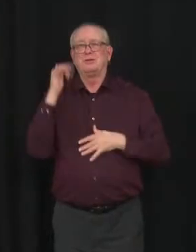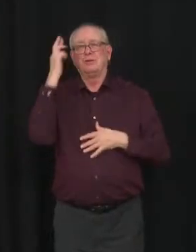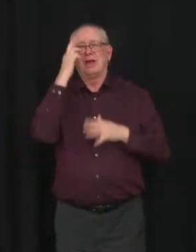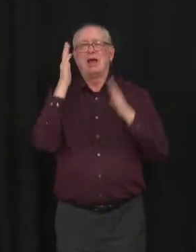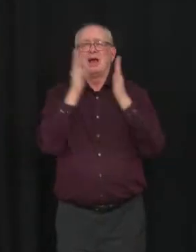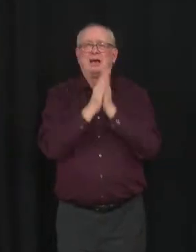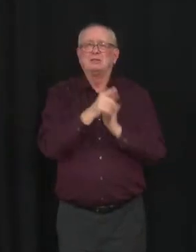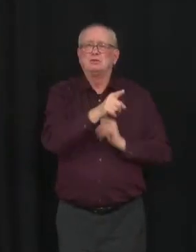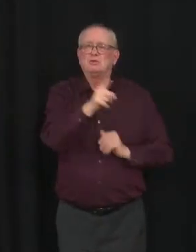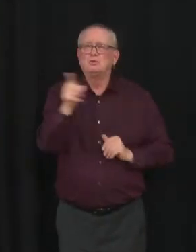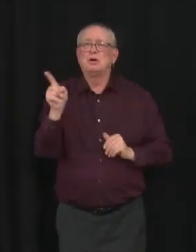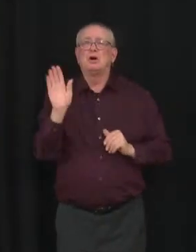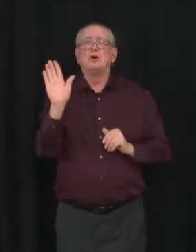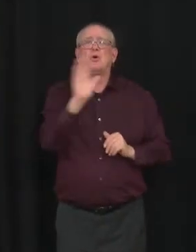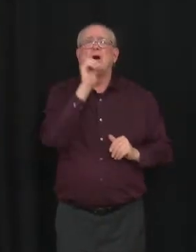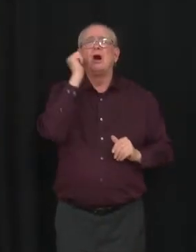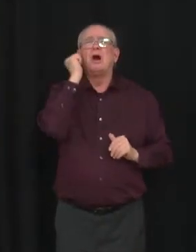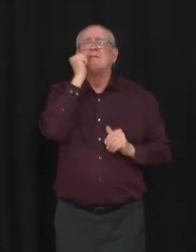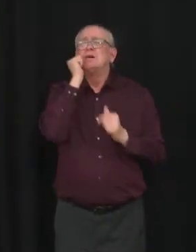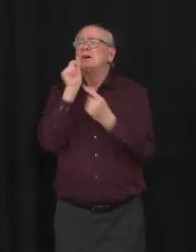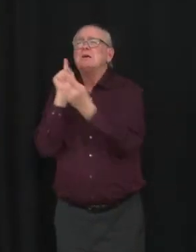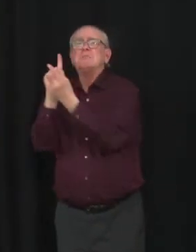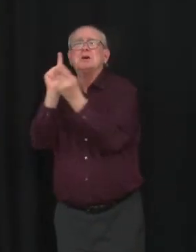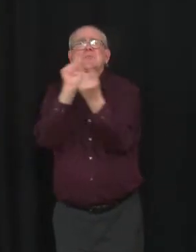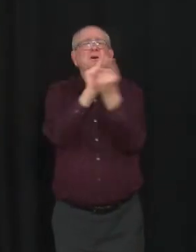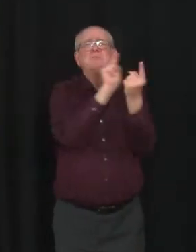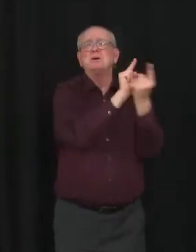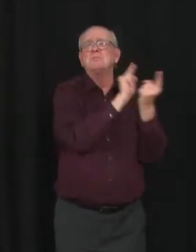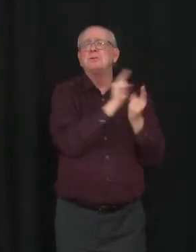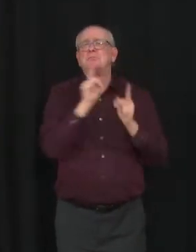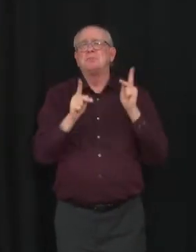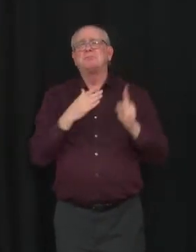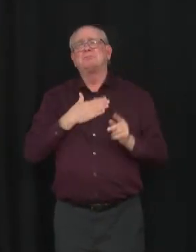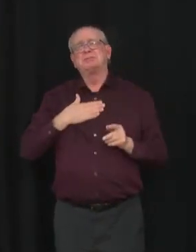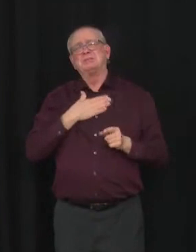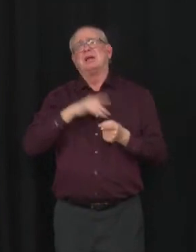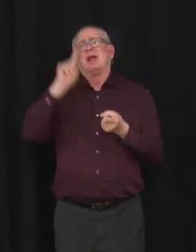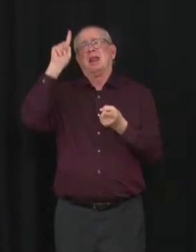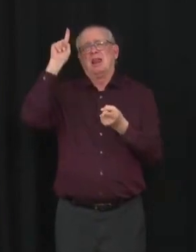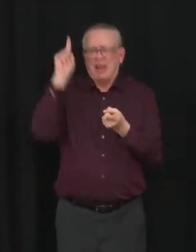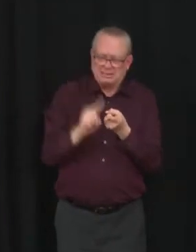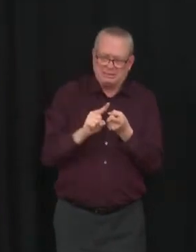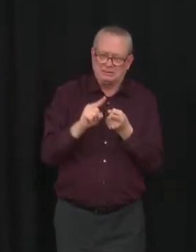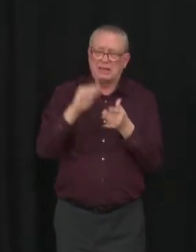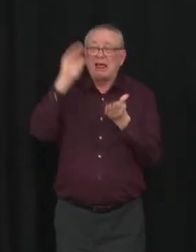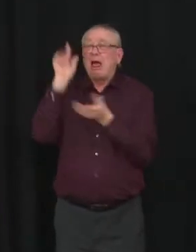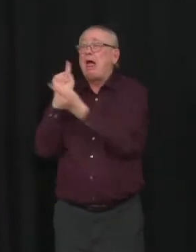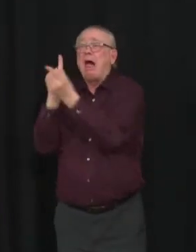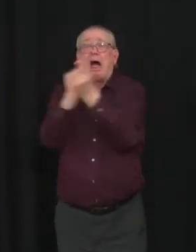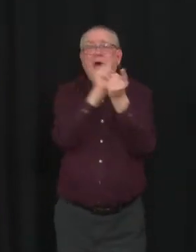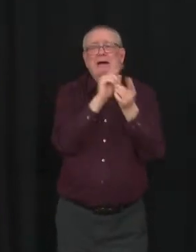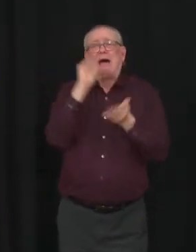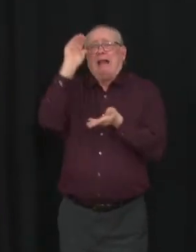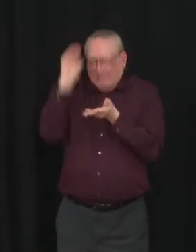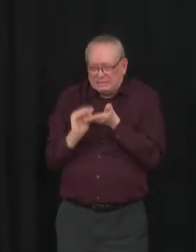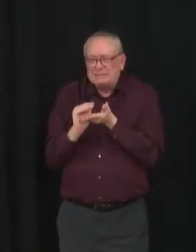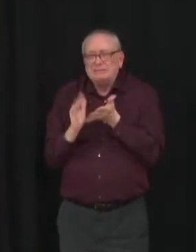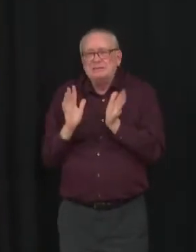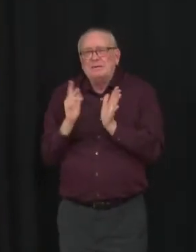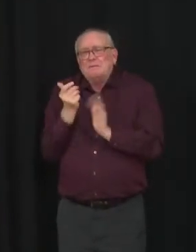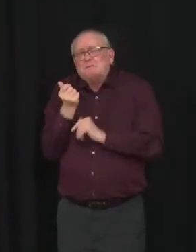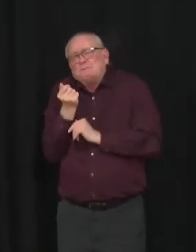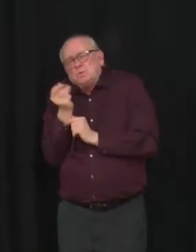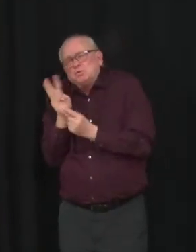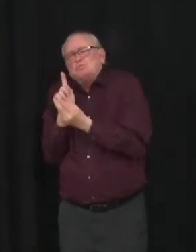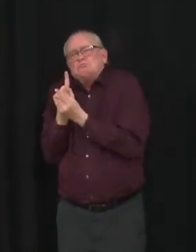daily in-person contacts by half over the coming weeks. These new measures in large public settings